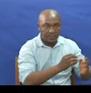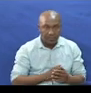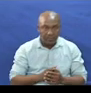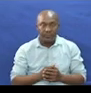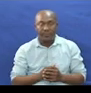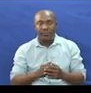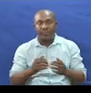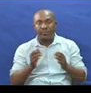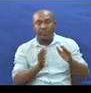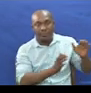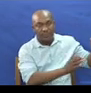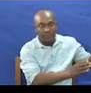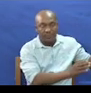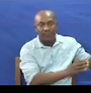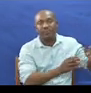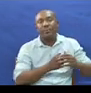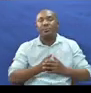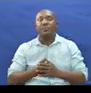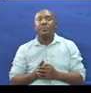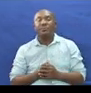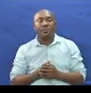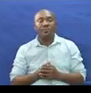Another sentence.